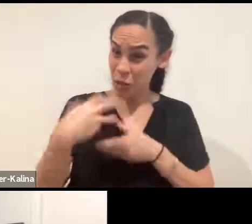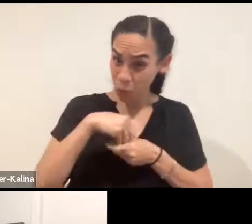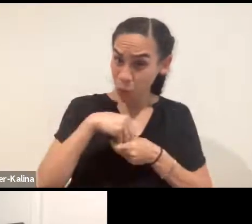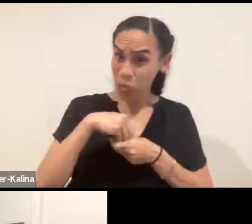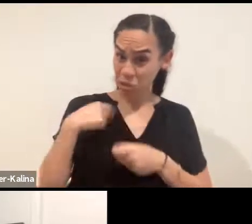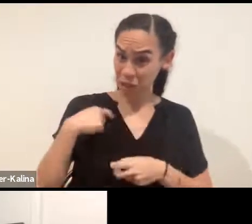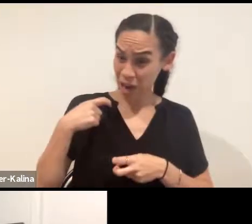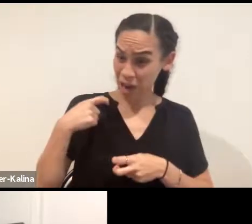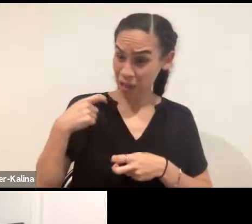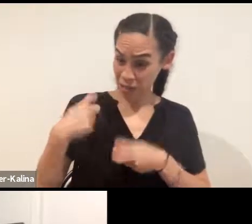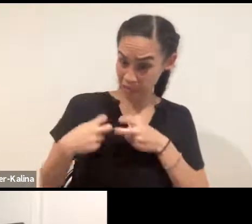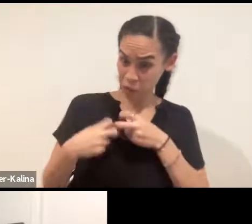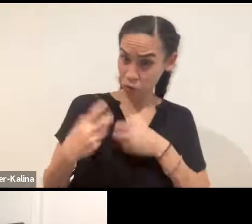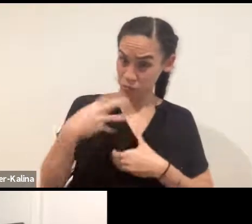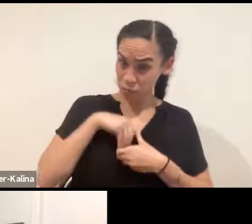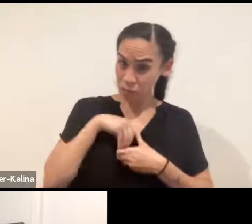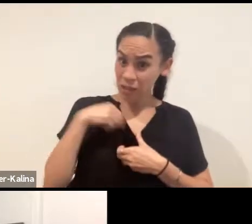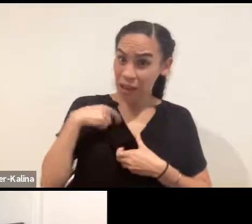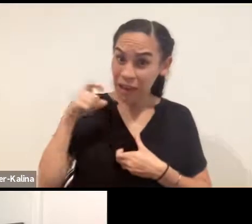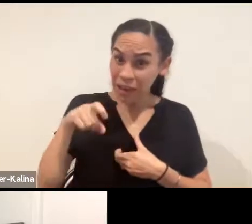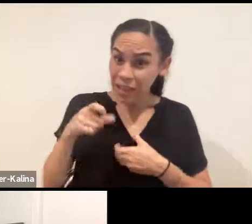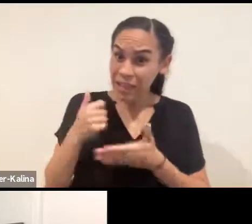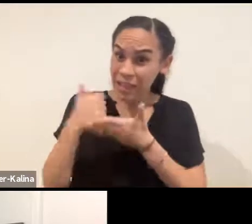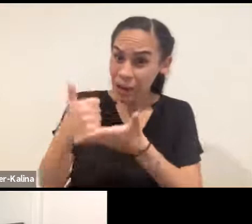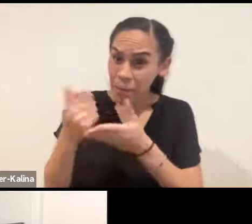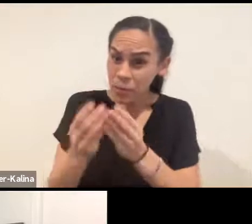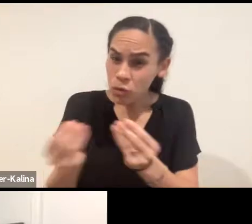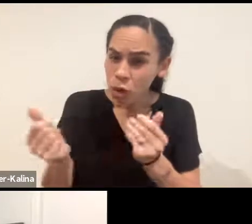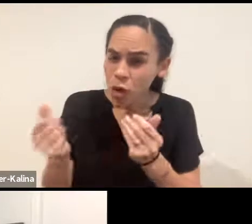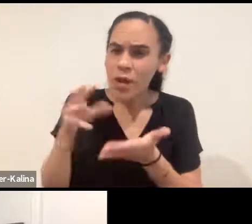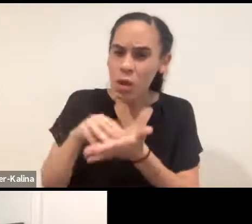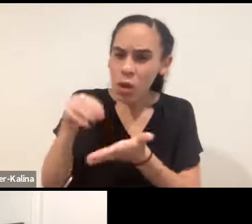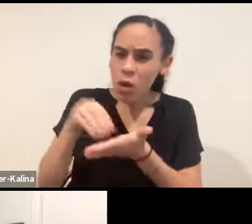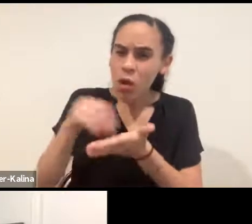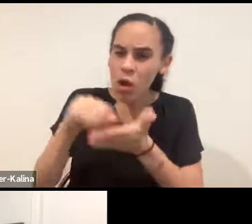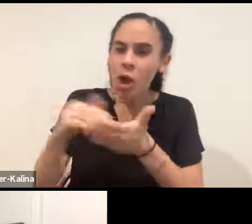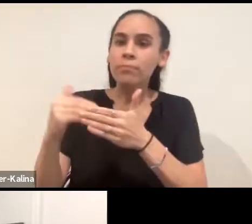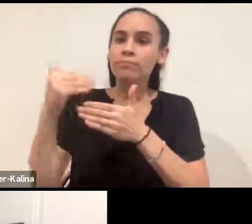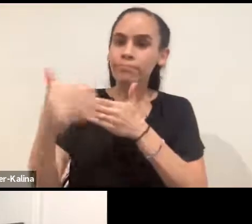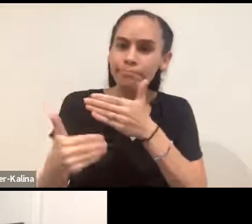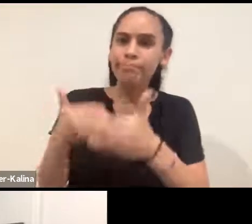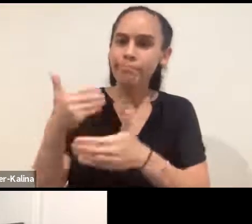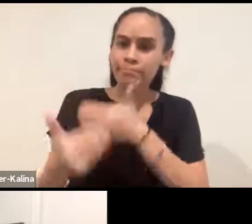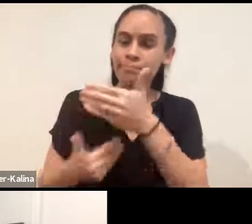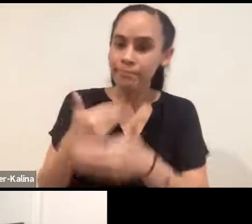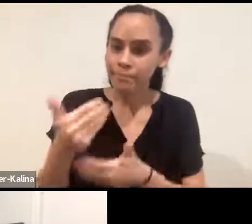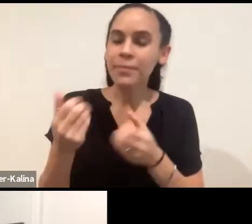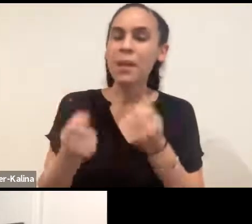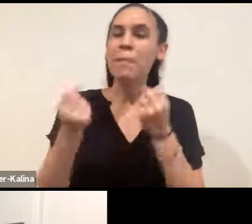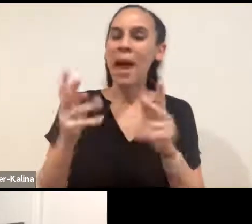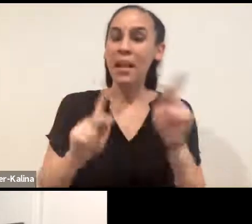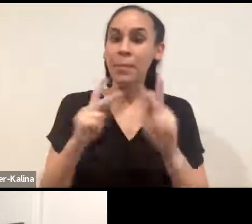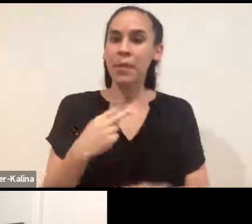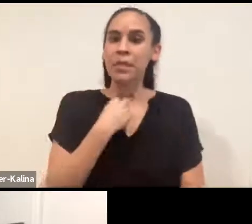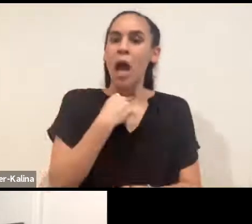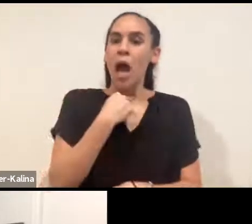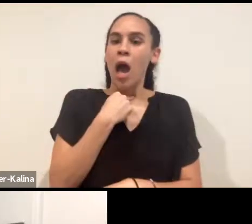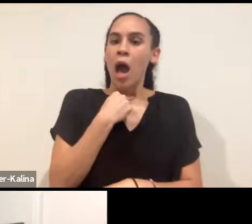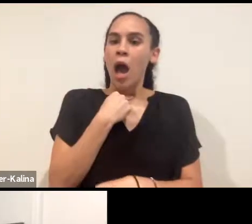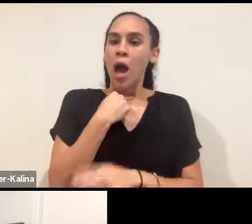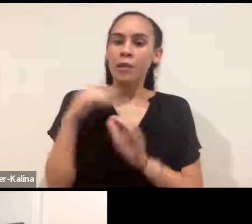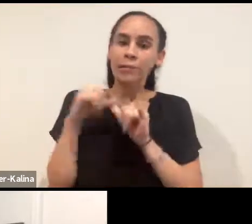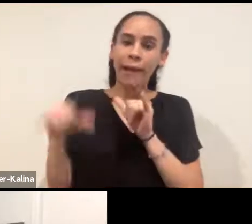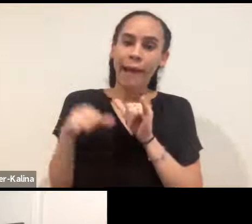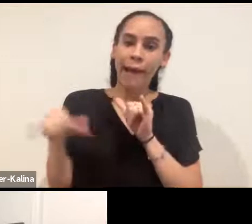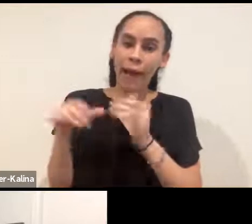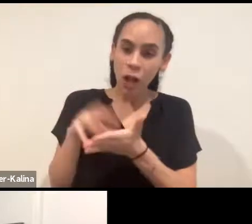solve? And then learning is the next step. And then a lot of people get stuck in learning. And that's why one of the reasons why I wrote the book